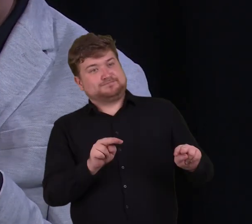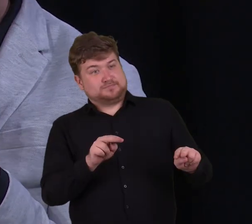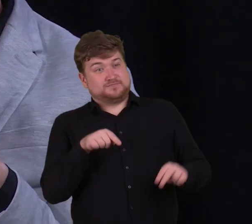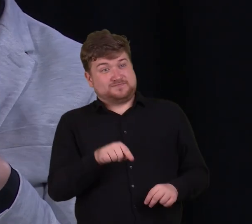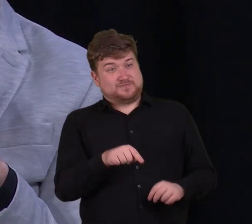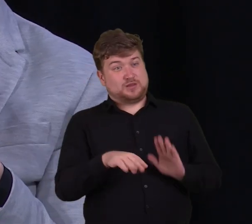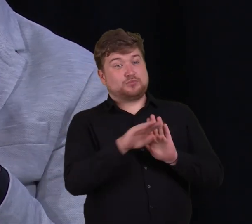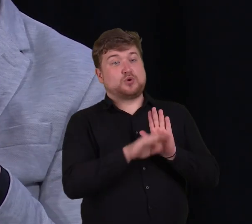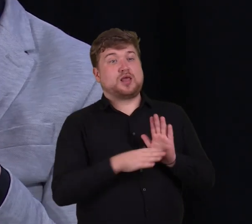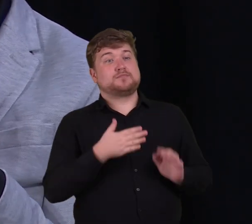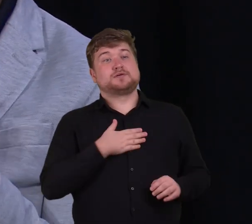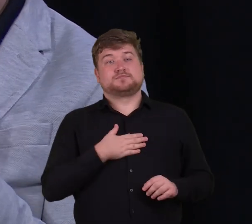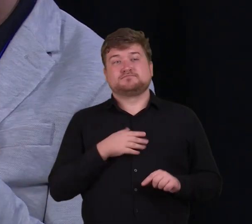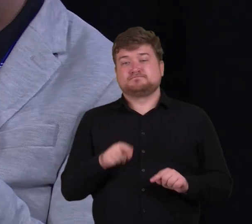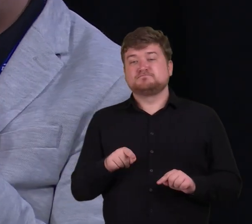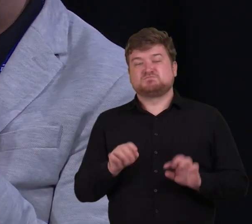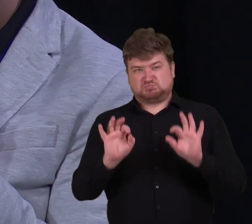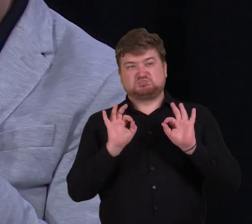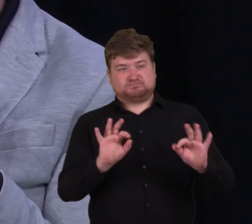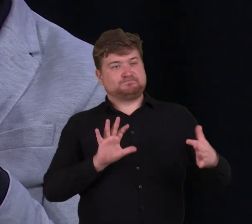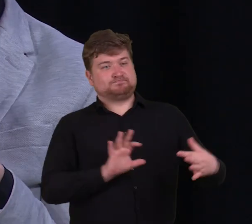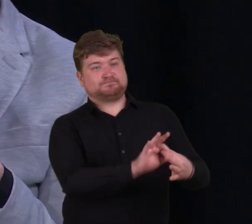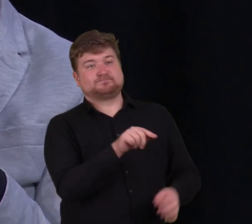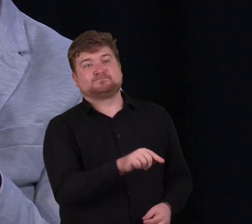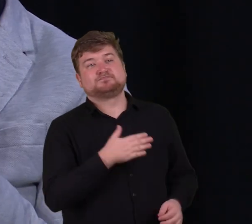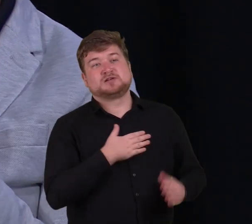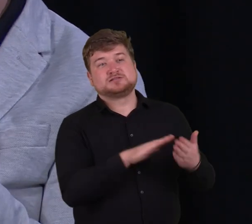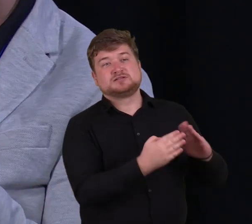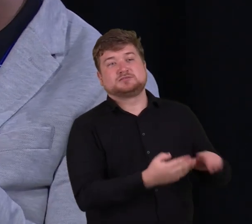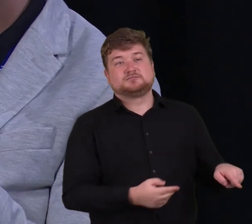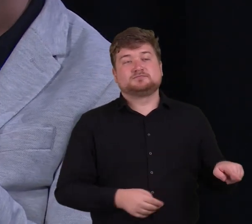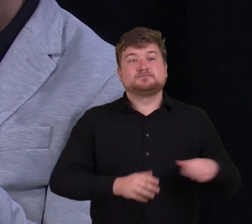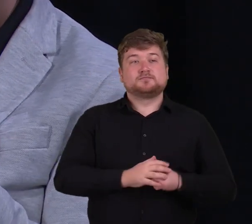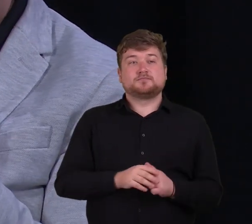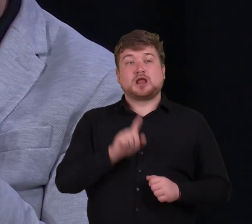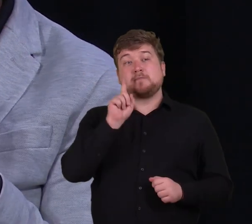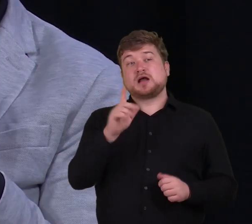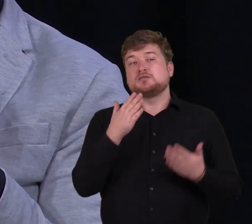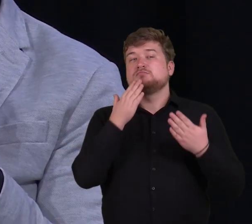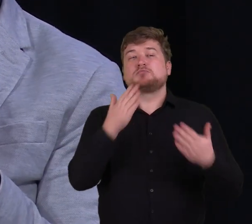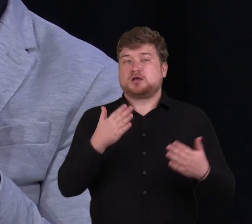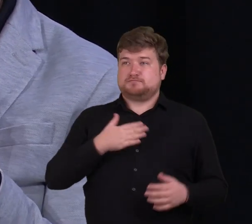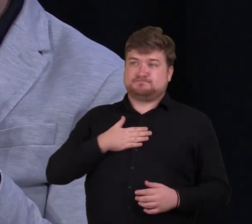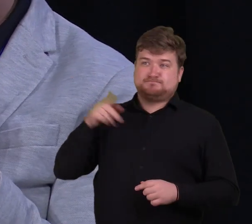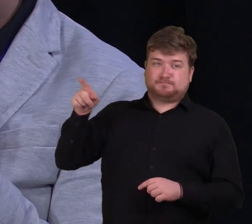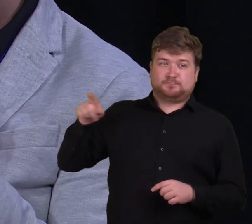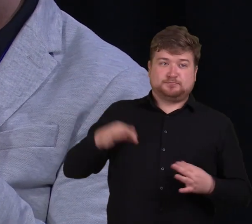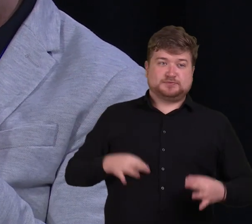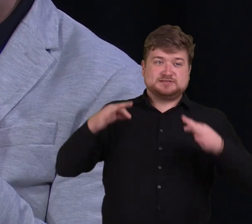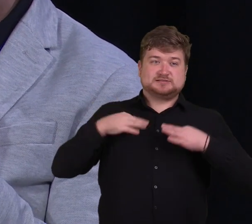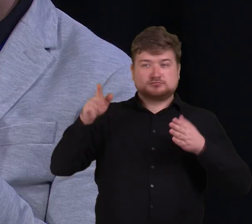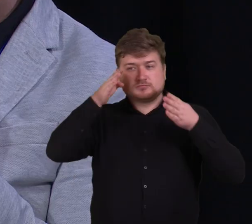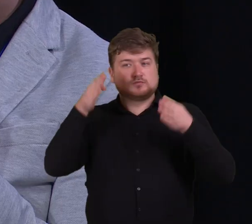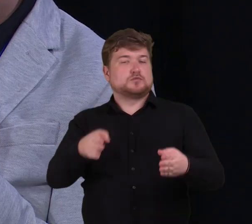we are now, thanks to the Ministry of Regional Development, opportunity to get some technical assistance for having